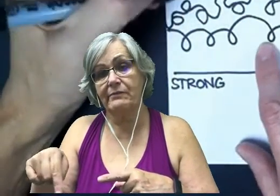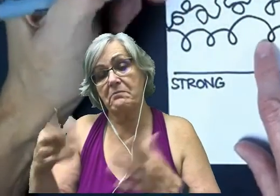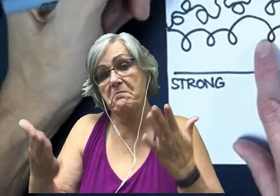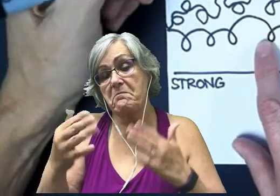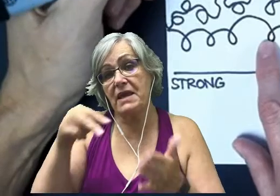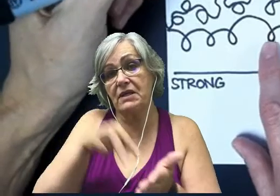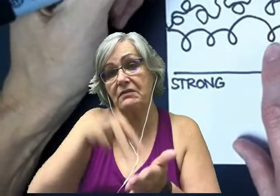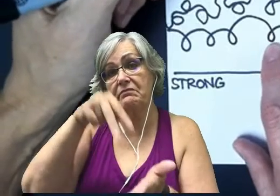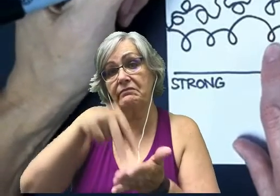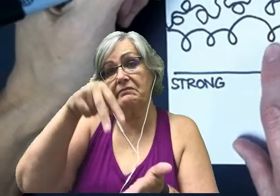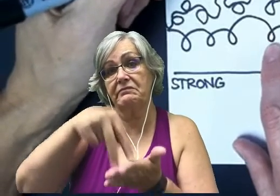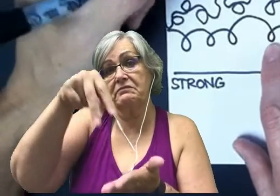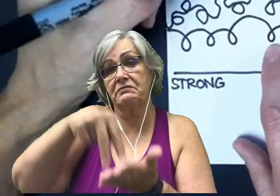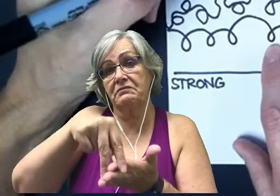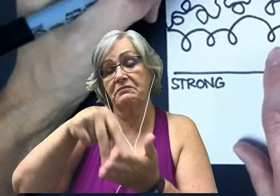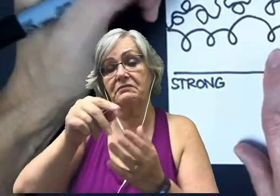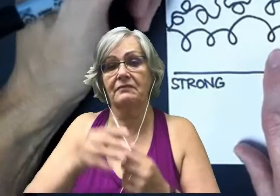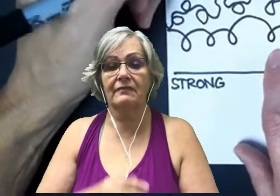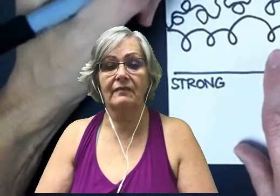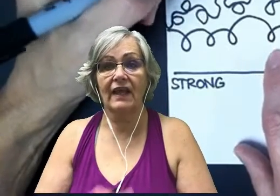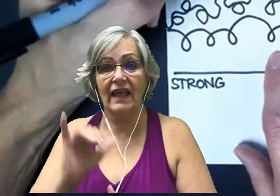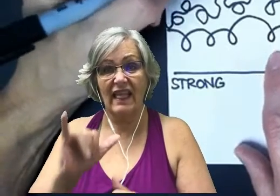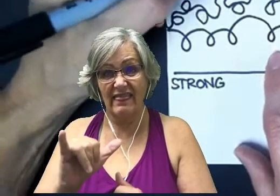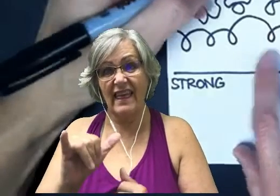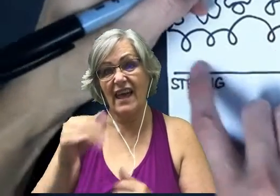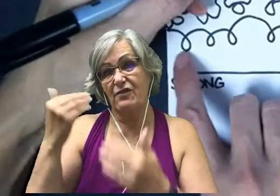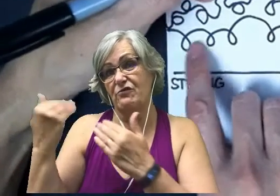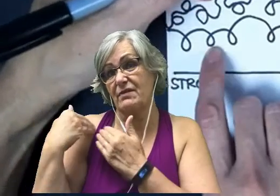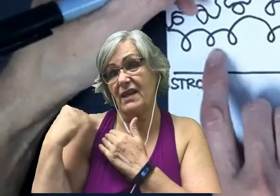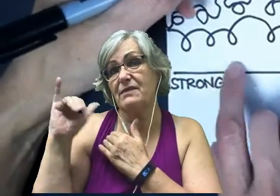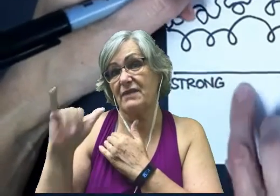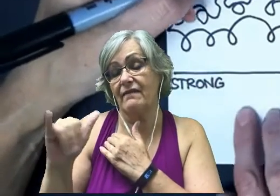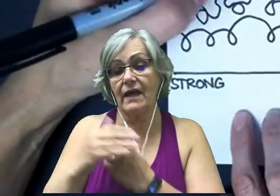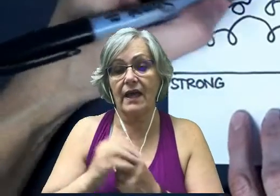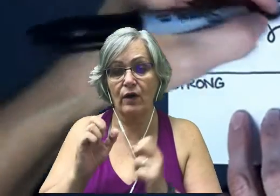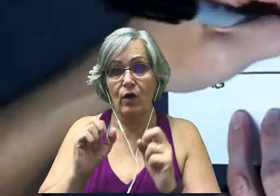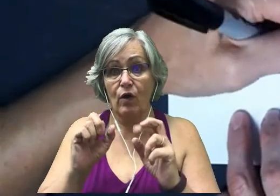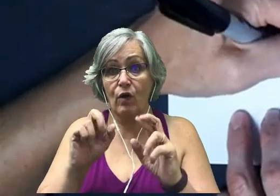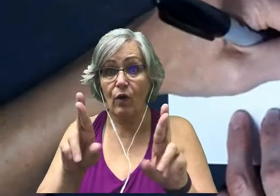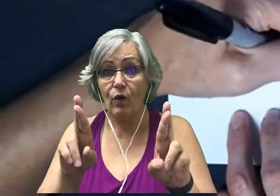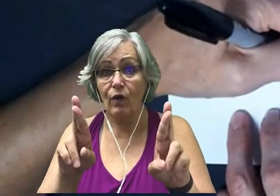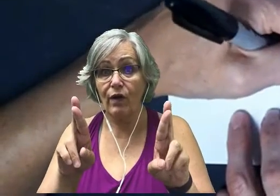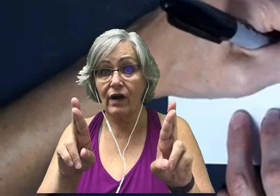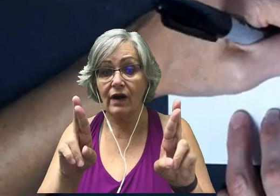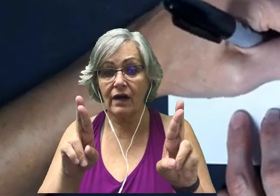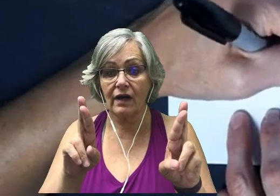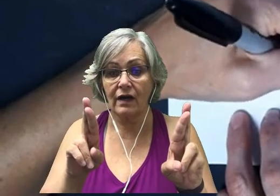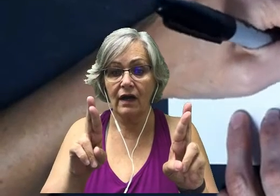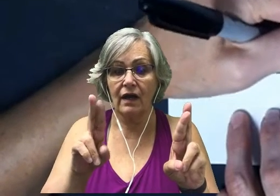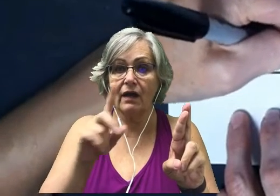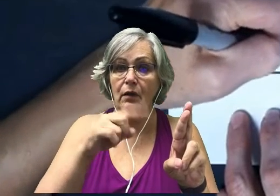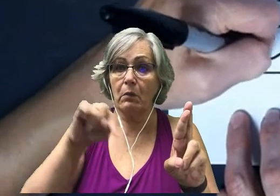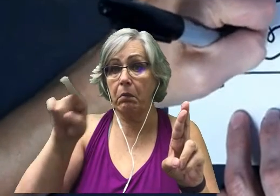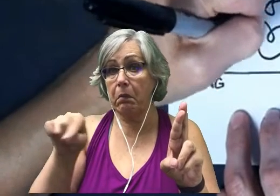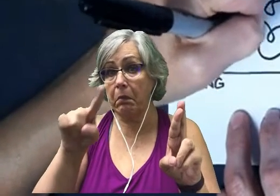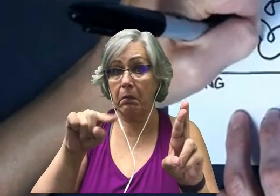me of something bouncing, maybe like Tigger from Winnie the Pooh. That's what that kind of reminds me of. Or